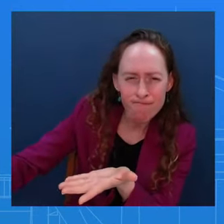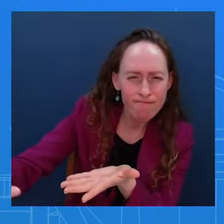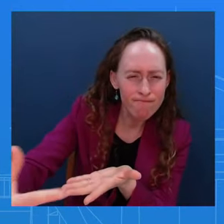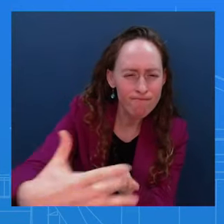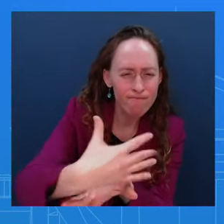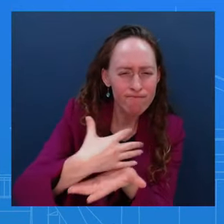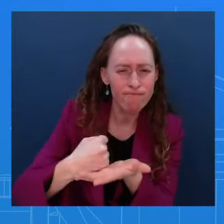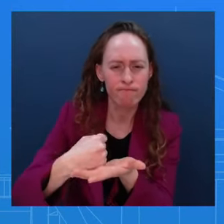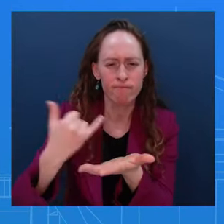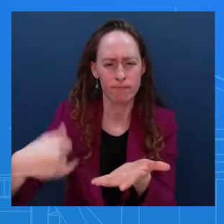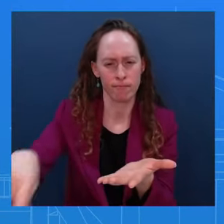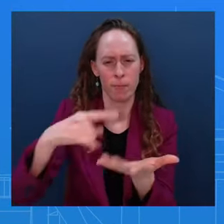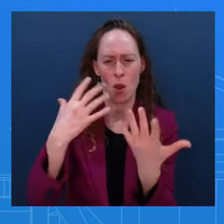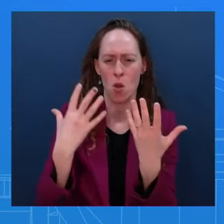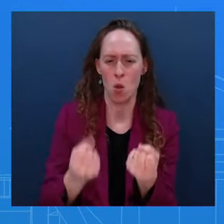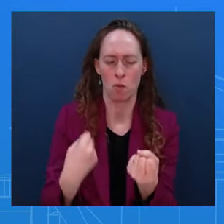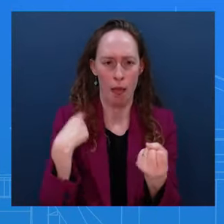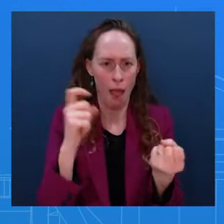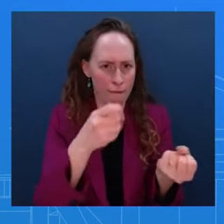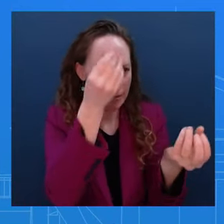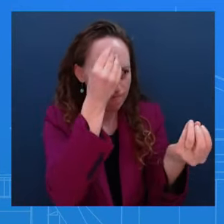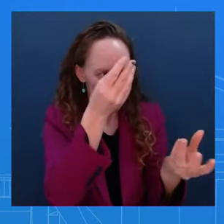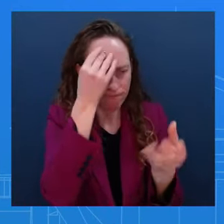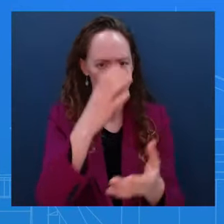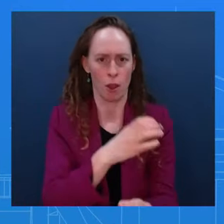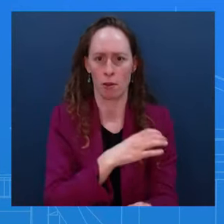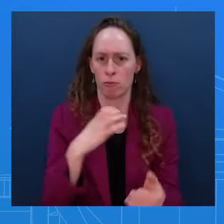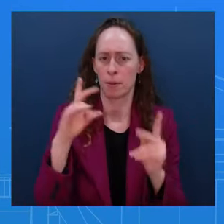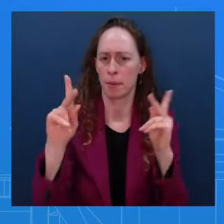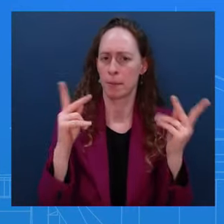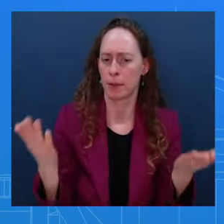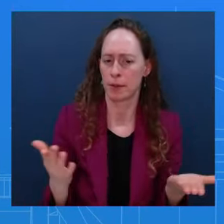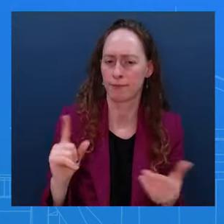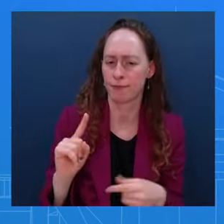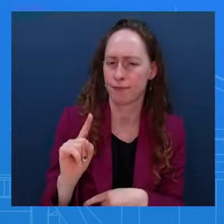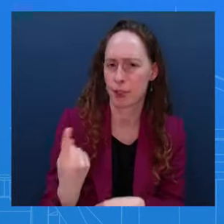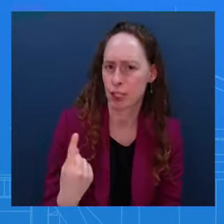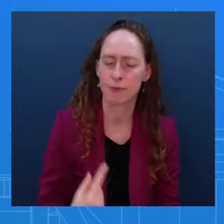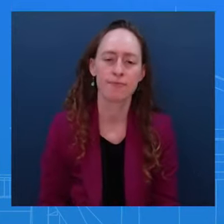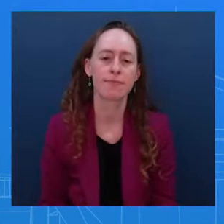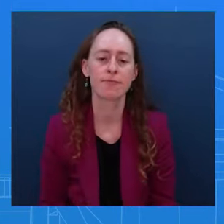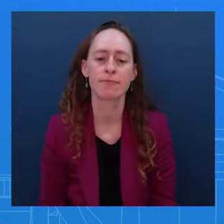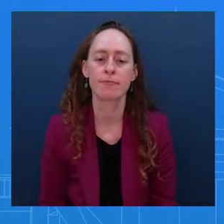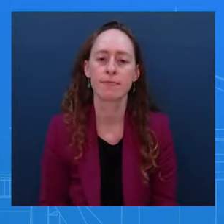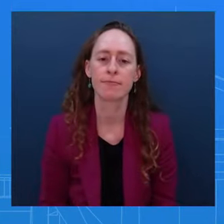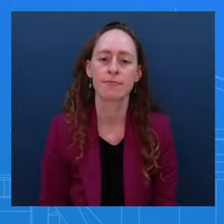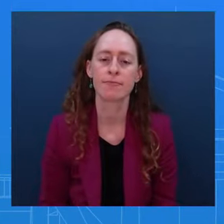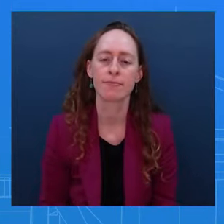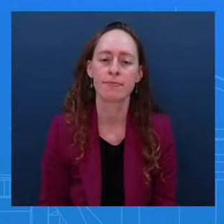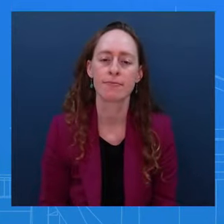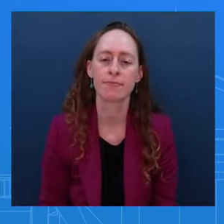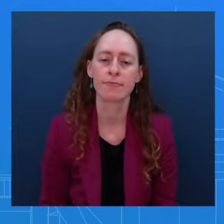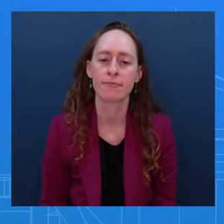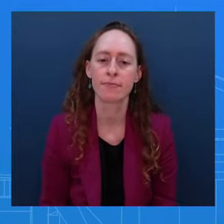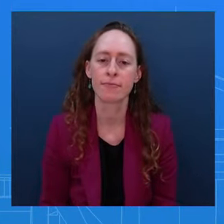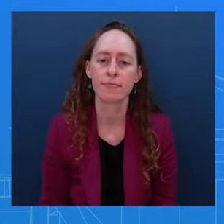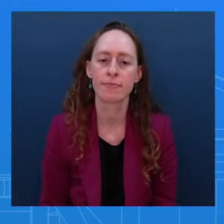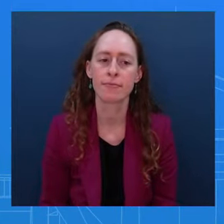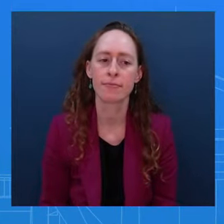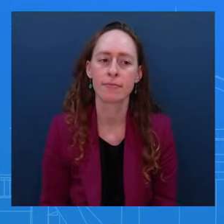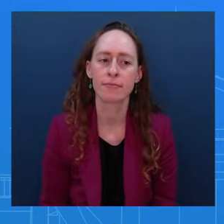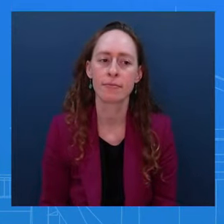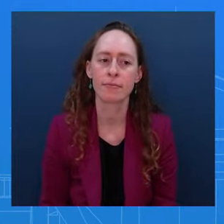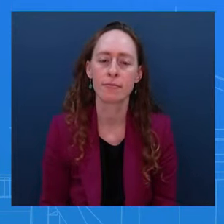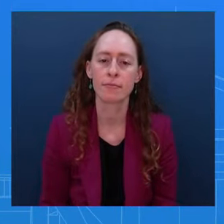going to get into that. Last question. You had mentioned regarding this Russian situation